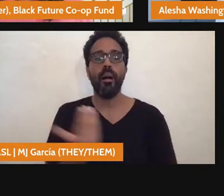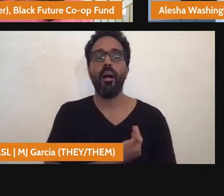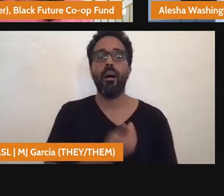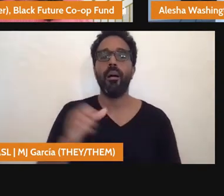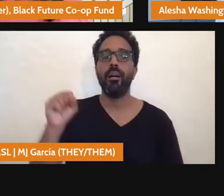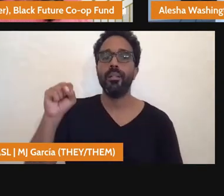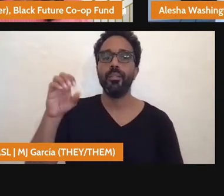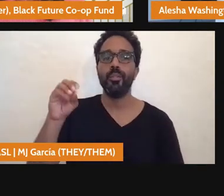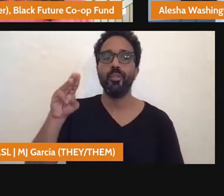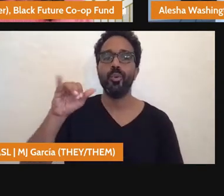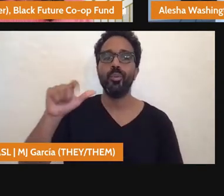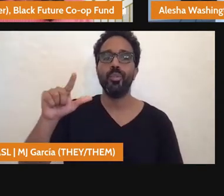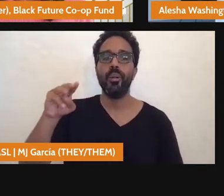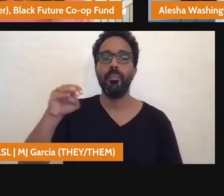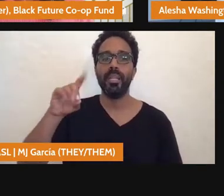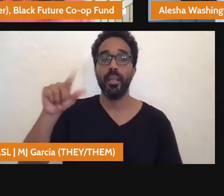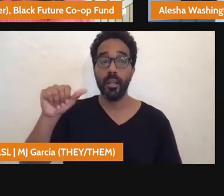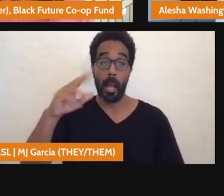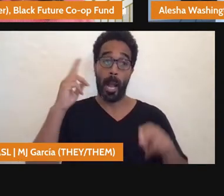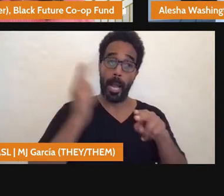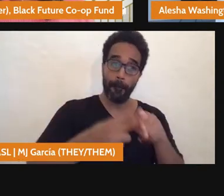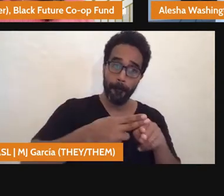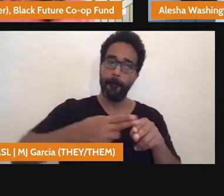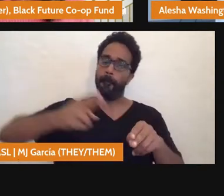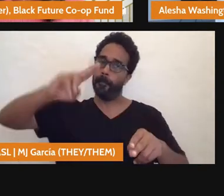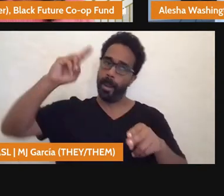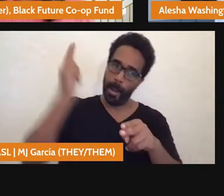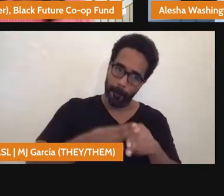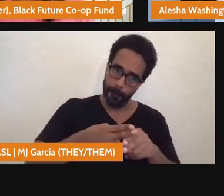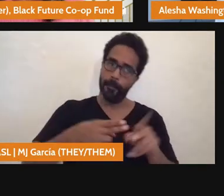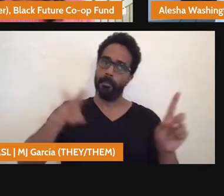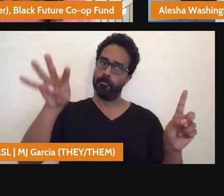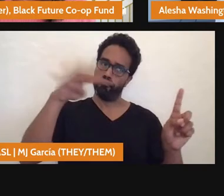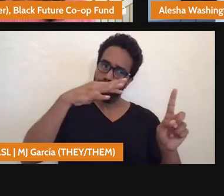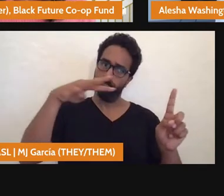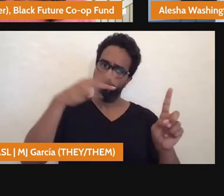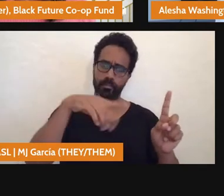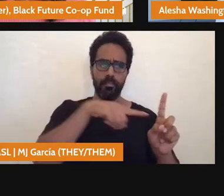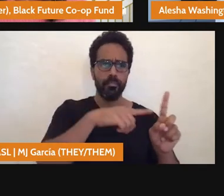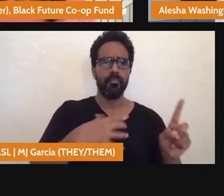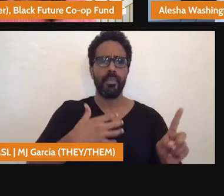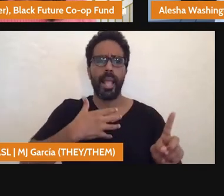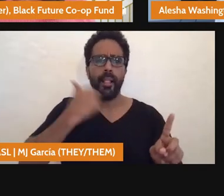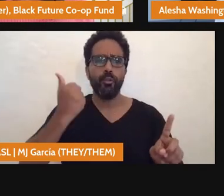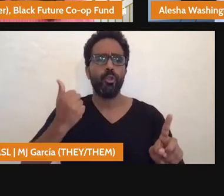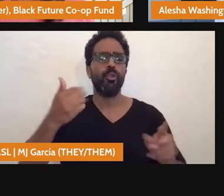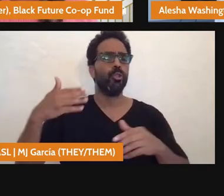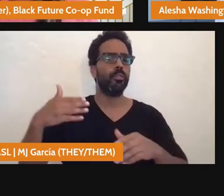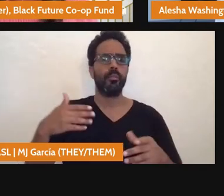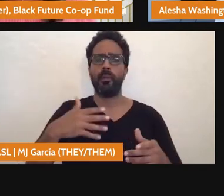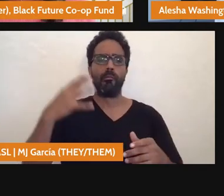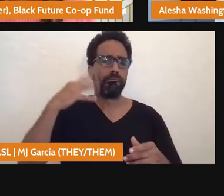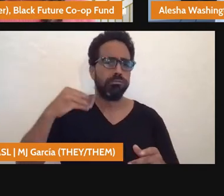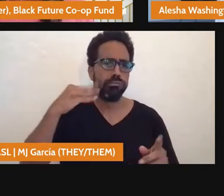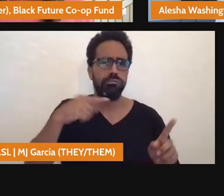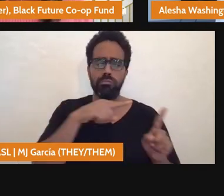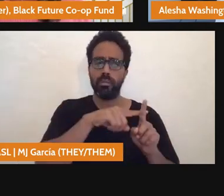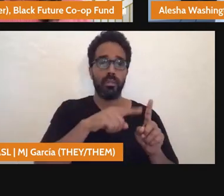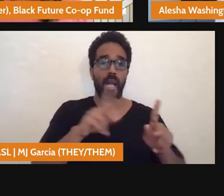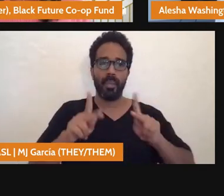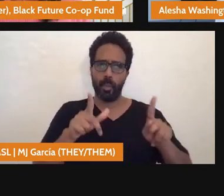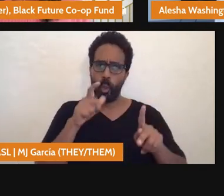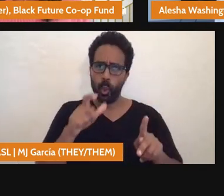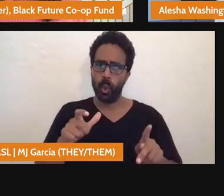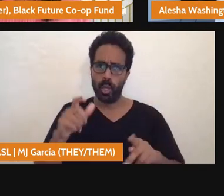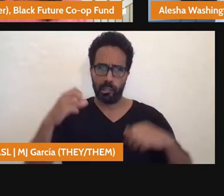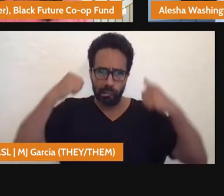are known and unknown, but there are some of our elders and some of our philanthropic leaders who are just unsung heroes in our community.